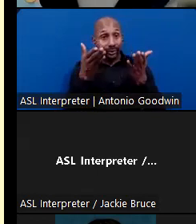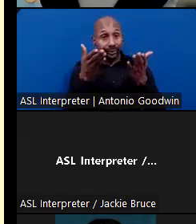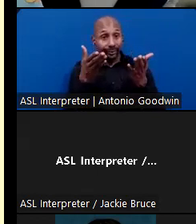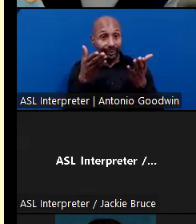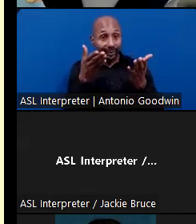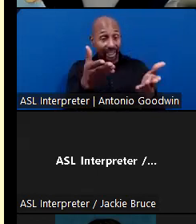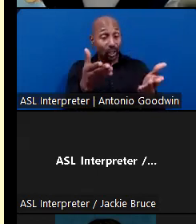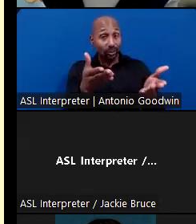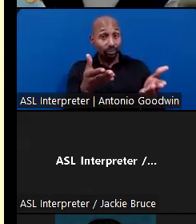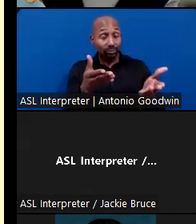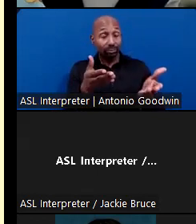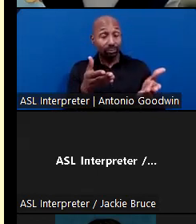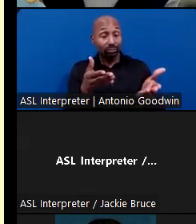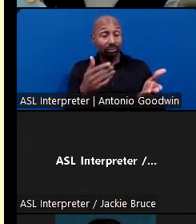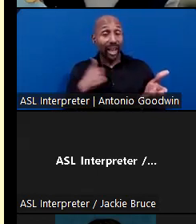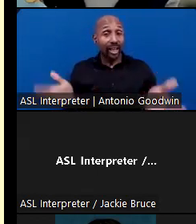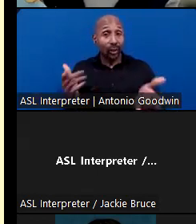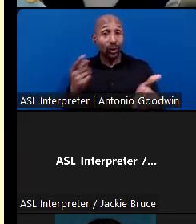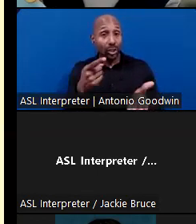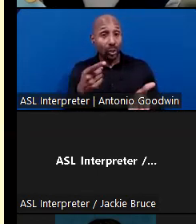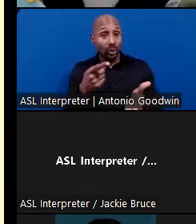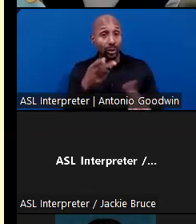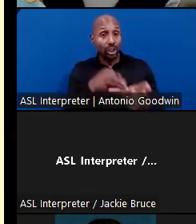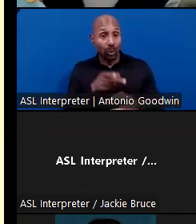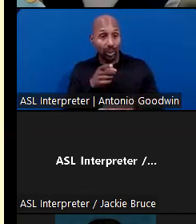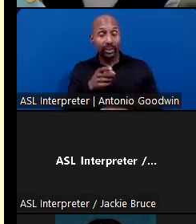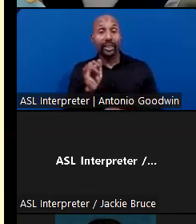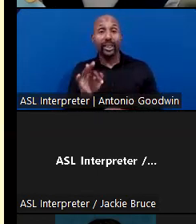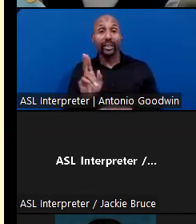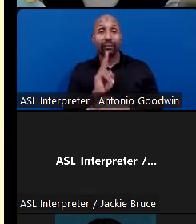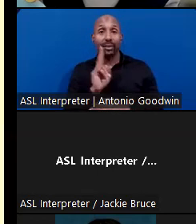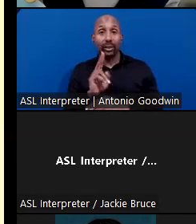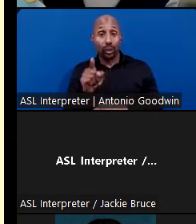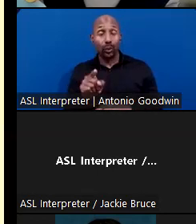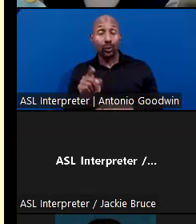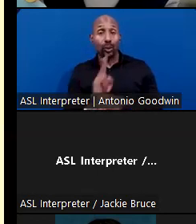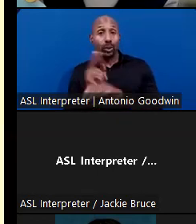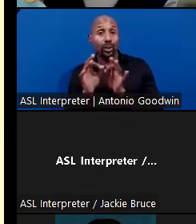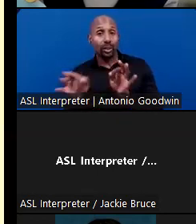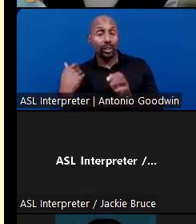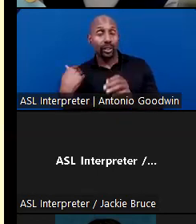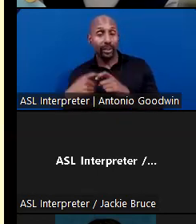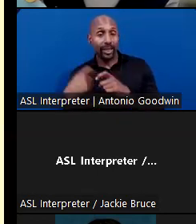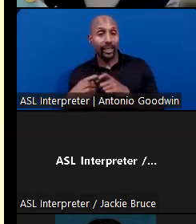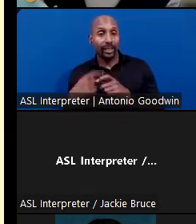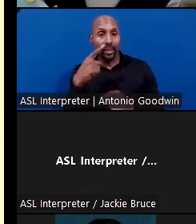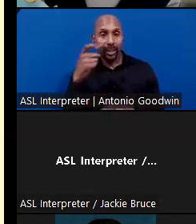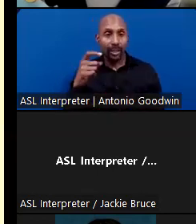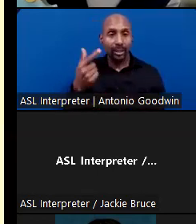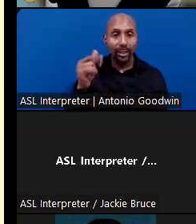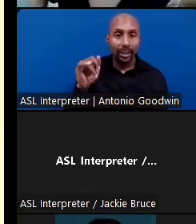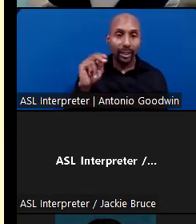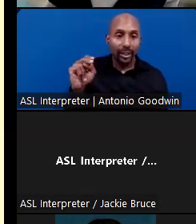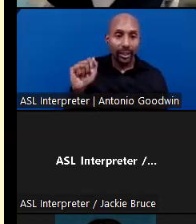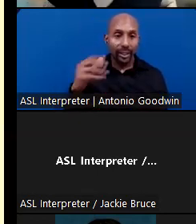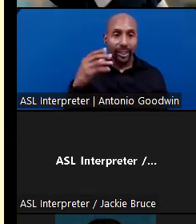you speak Spanish, because Gina and Giselle, who present them, are phenomenal. All right.